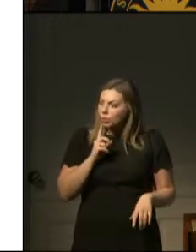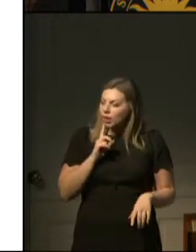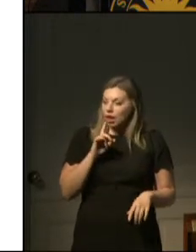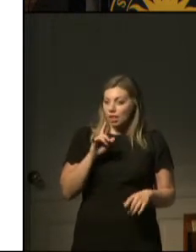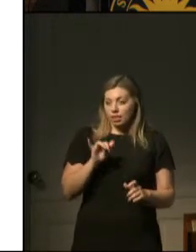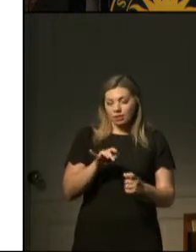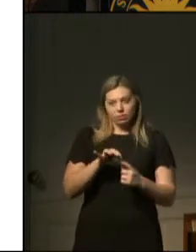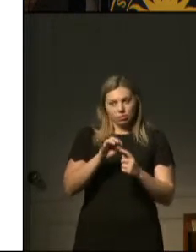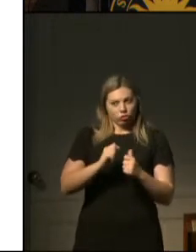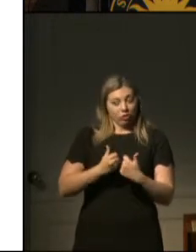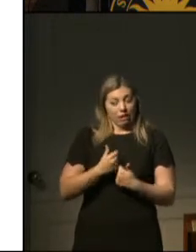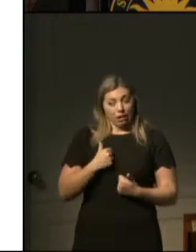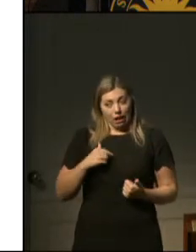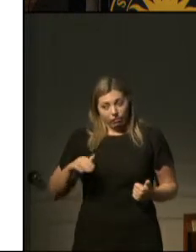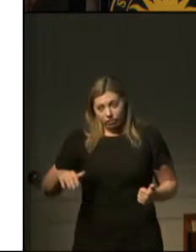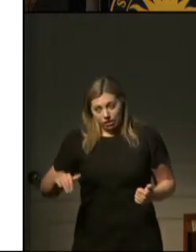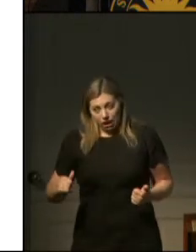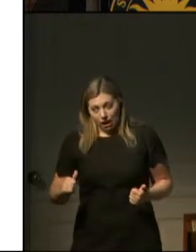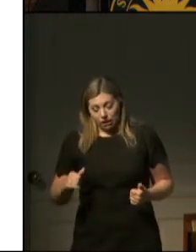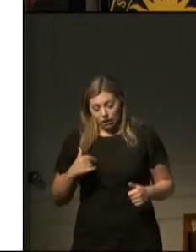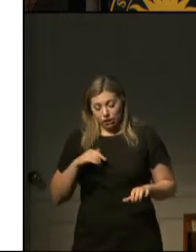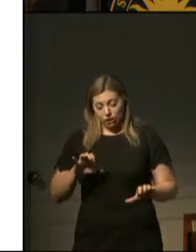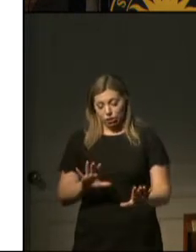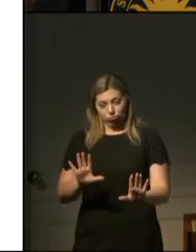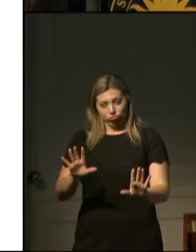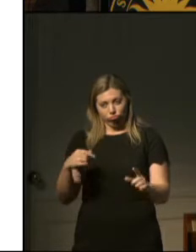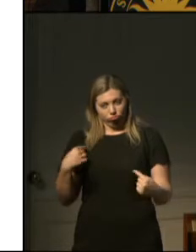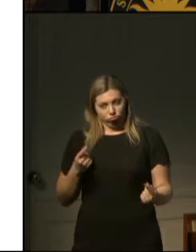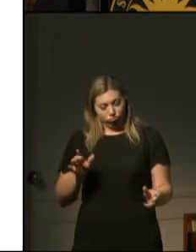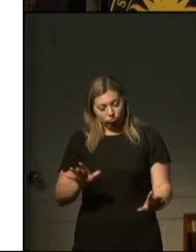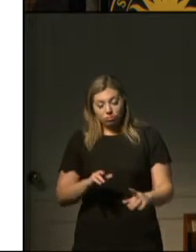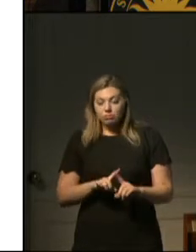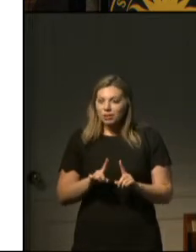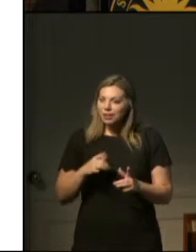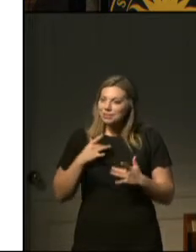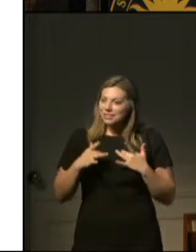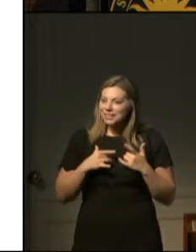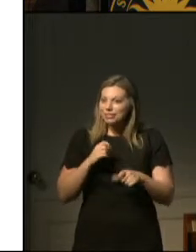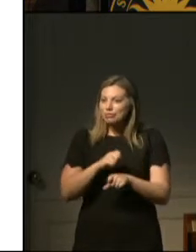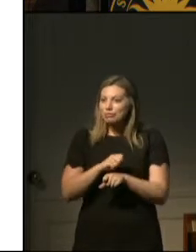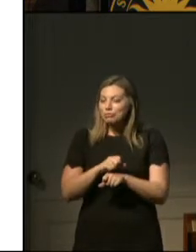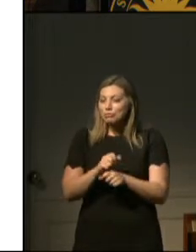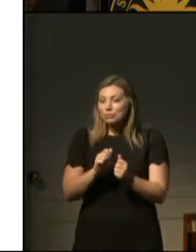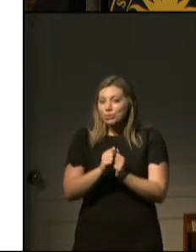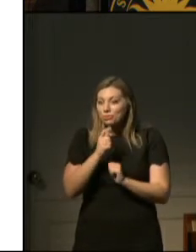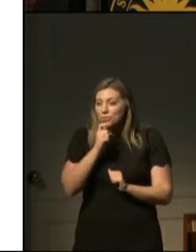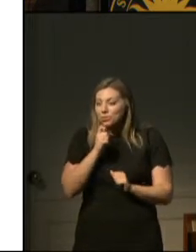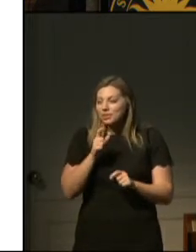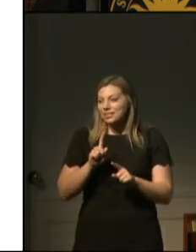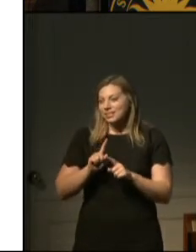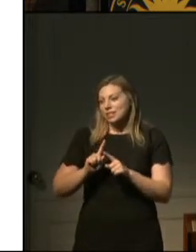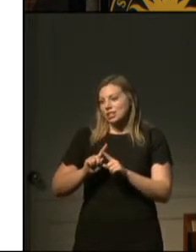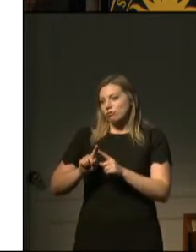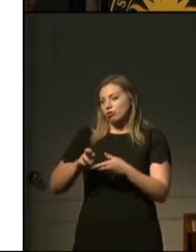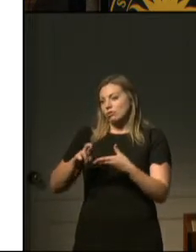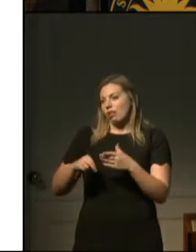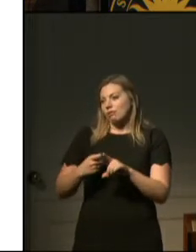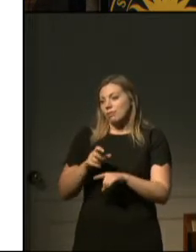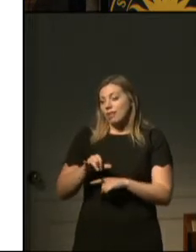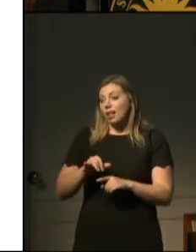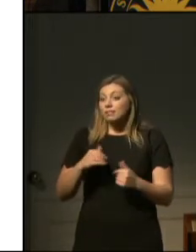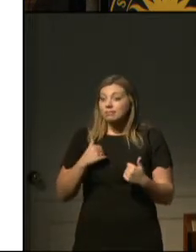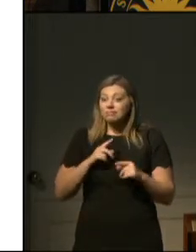I personally have not been tackling, but I'm excited to work with the outcome of that, which are these models